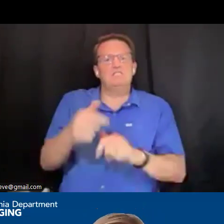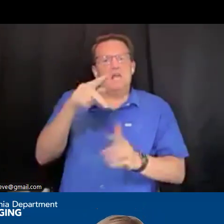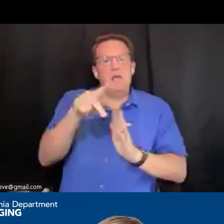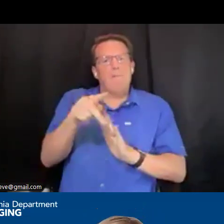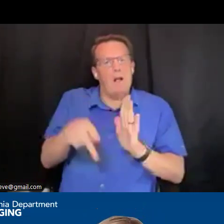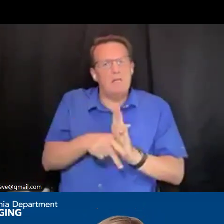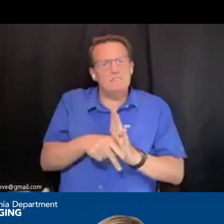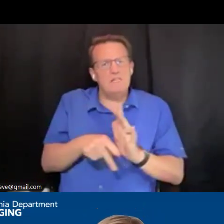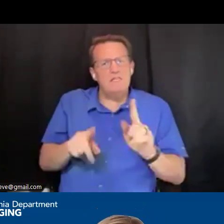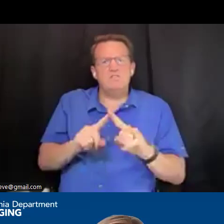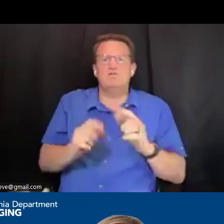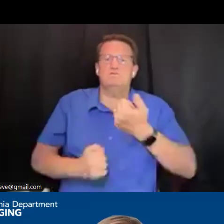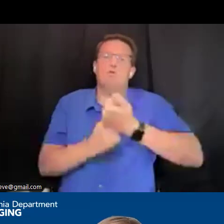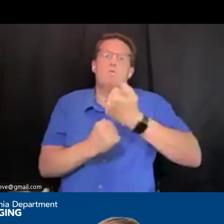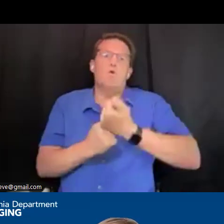slide.